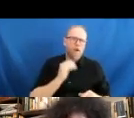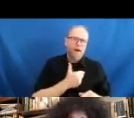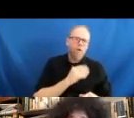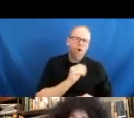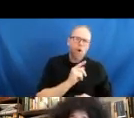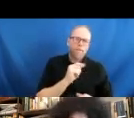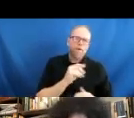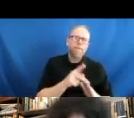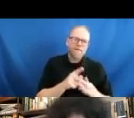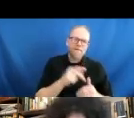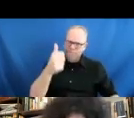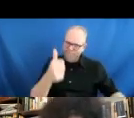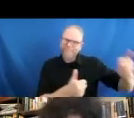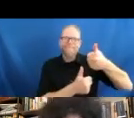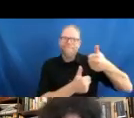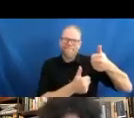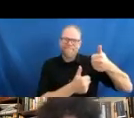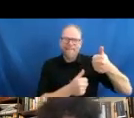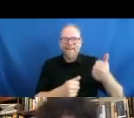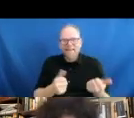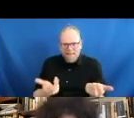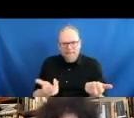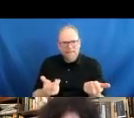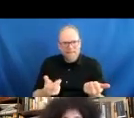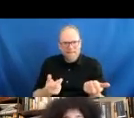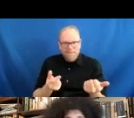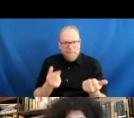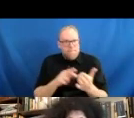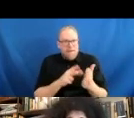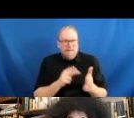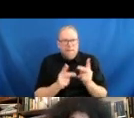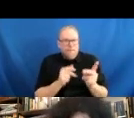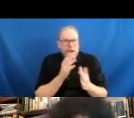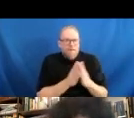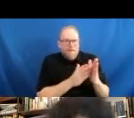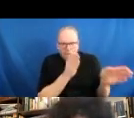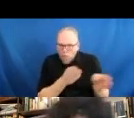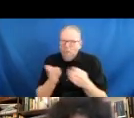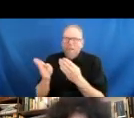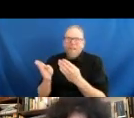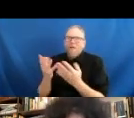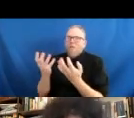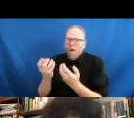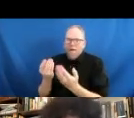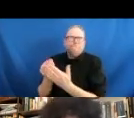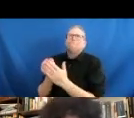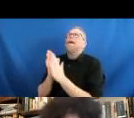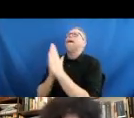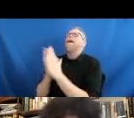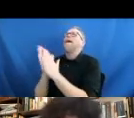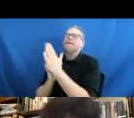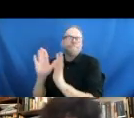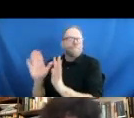not incentivized to become capitalist extremists. Instead of distributing profits based on